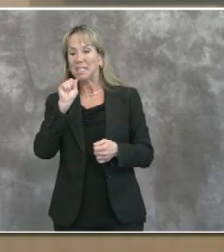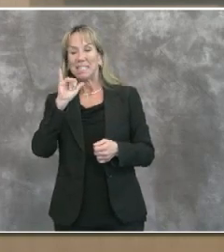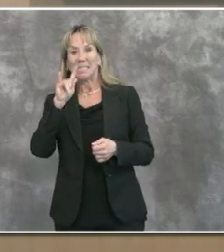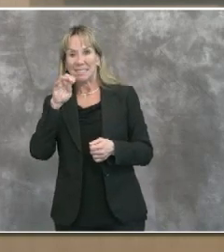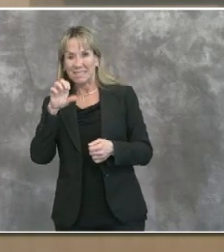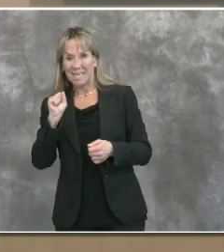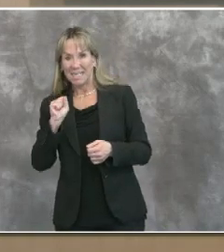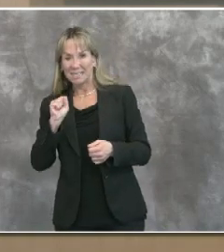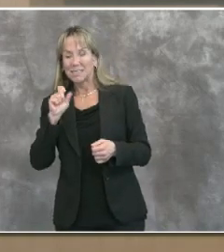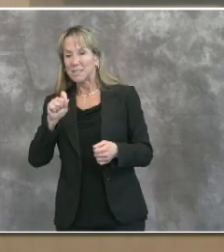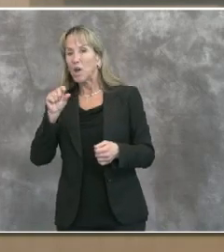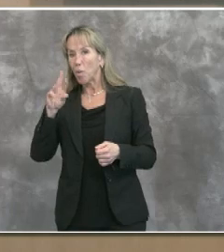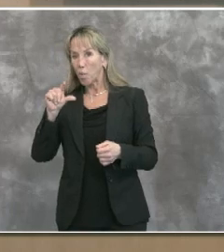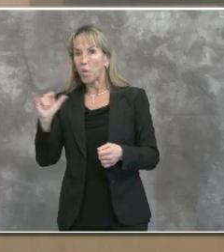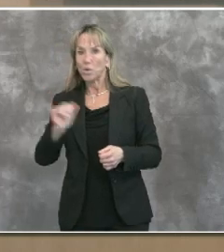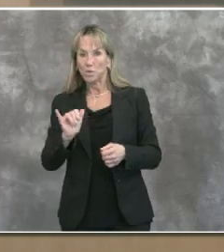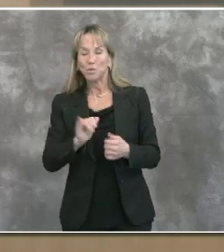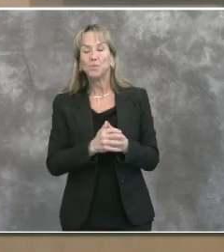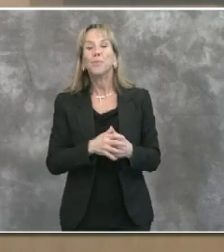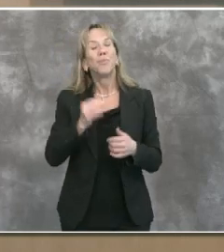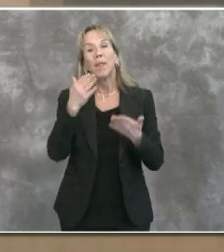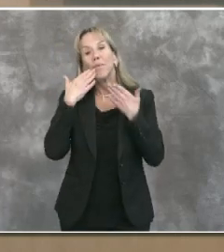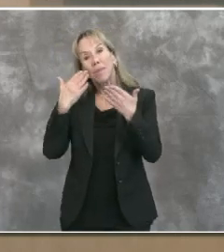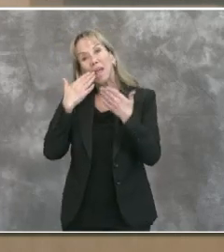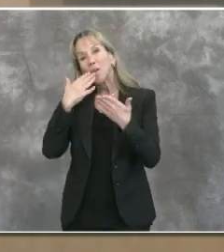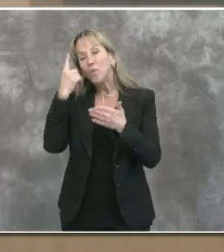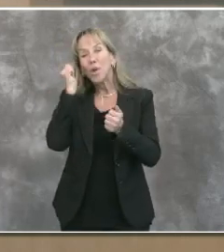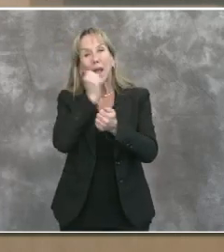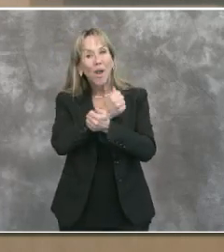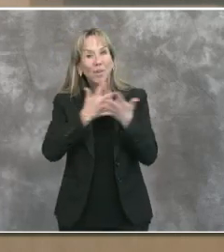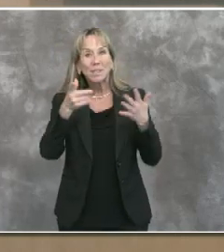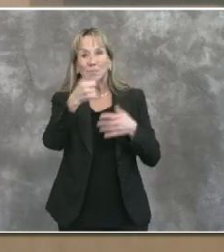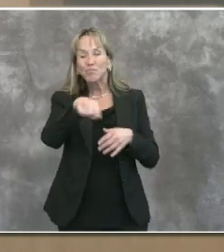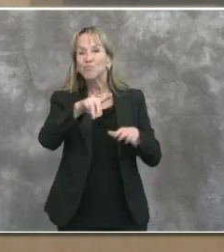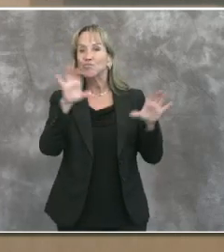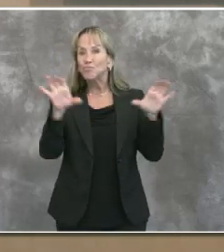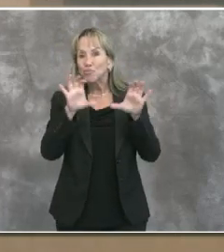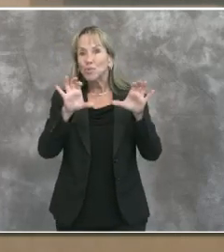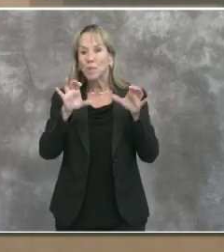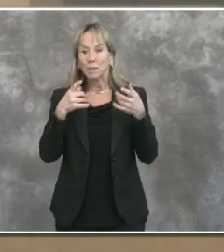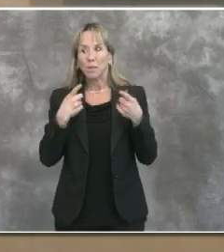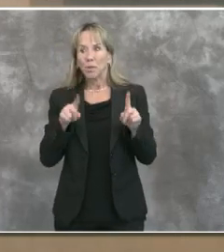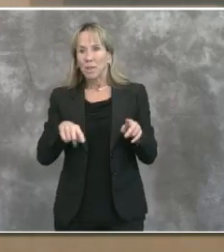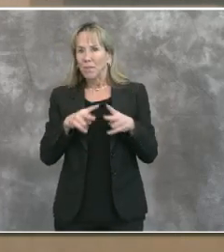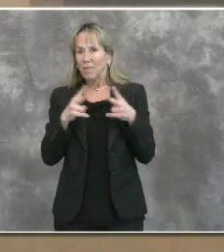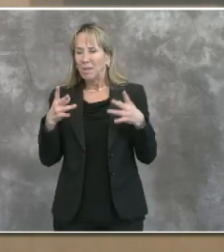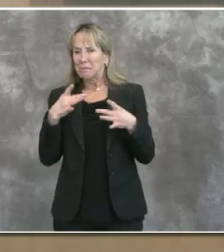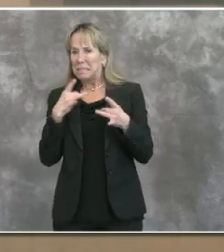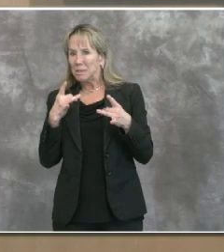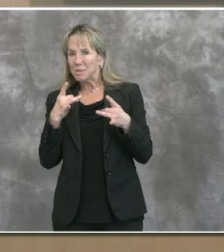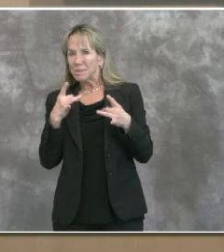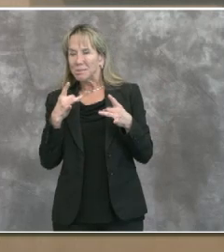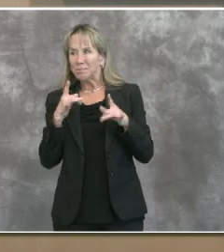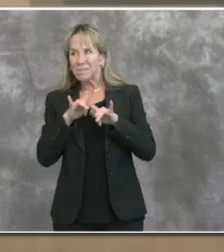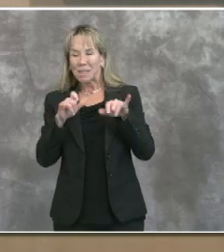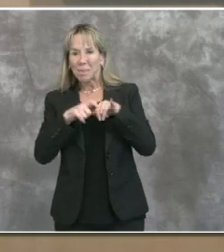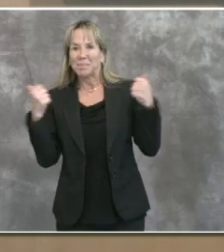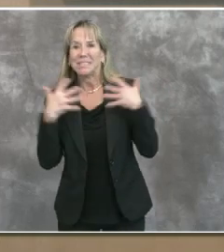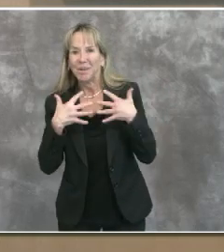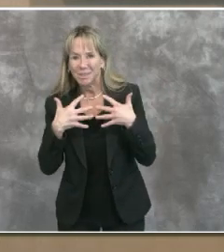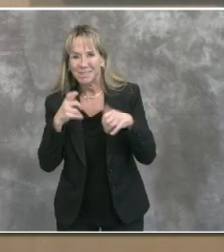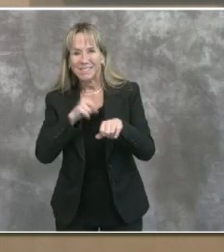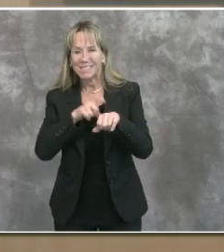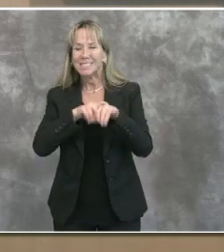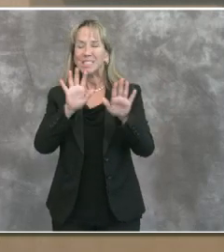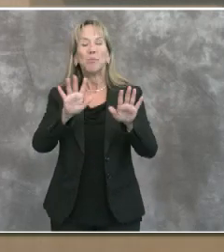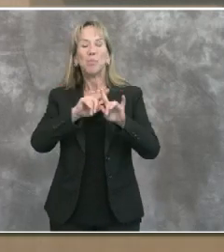well. So thank you for all you're doing through this very interesting and scary time, but we're going to get better.